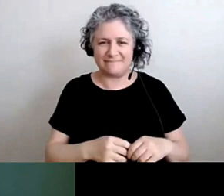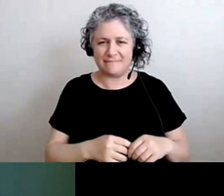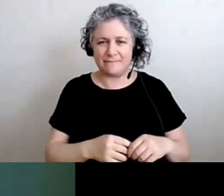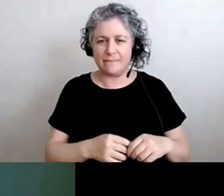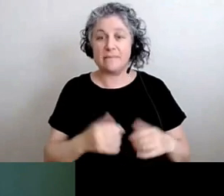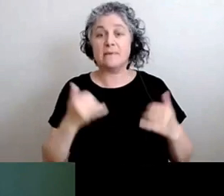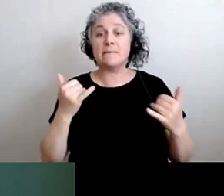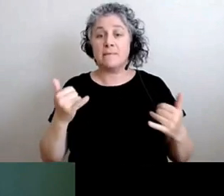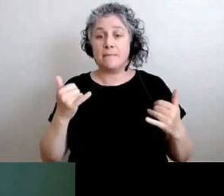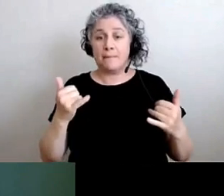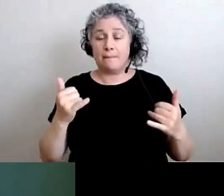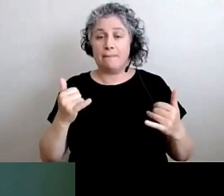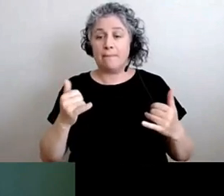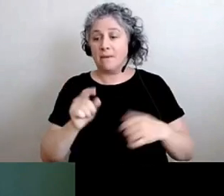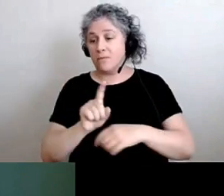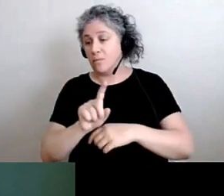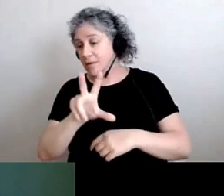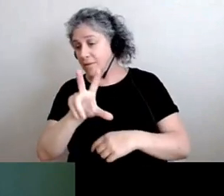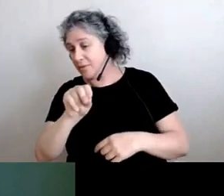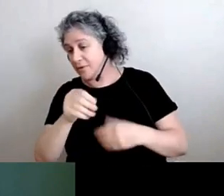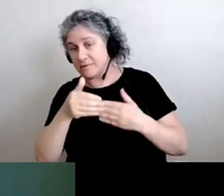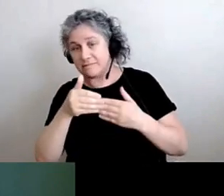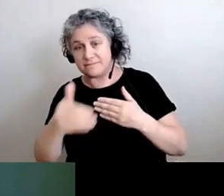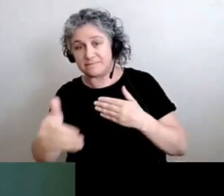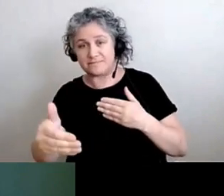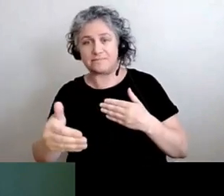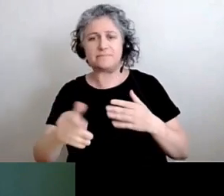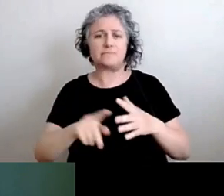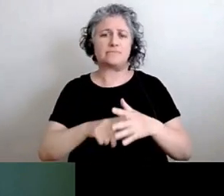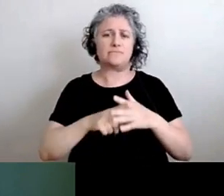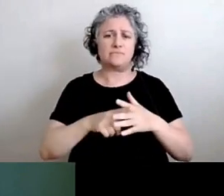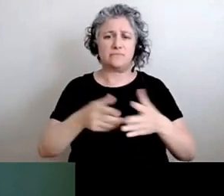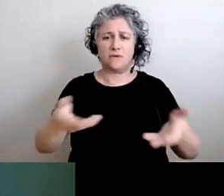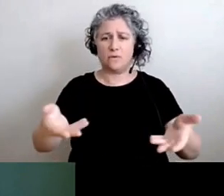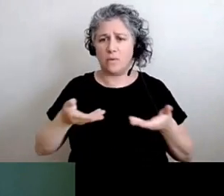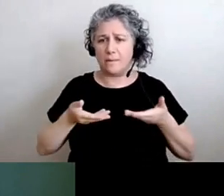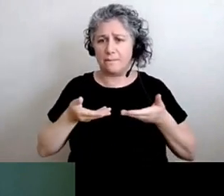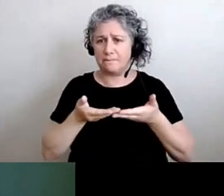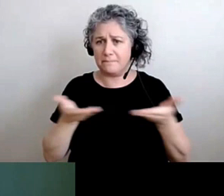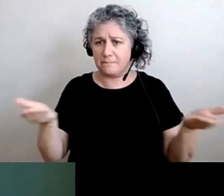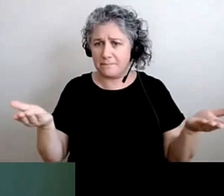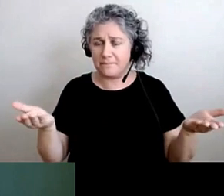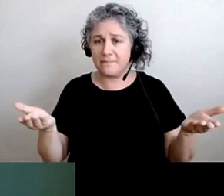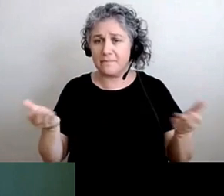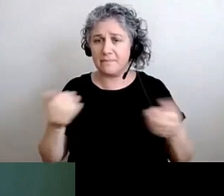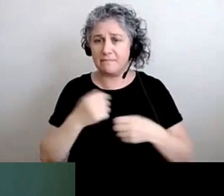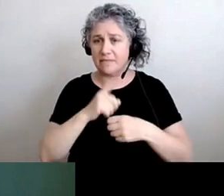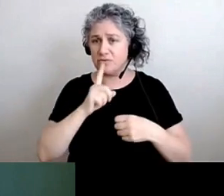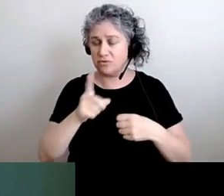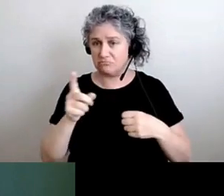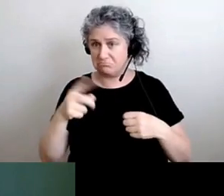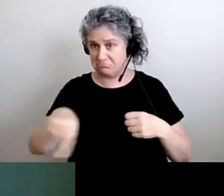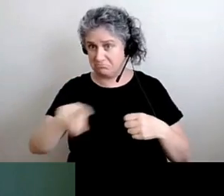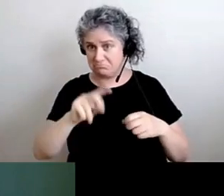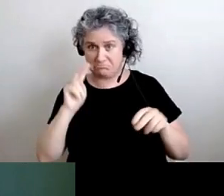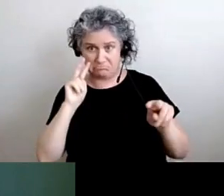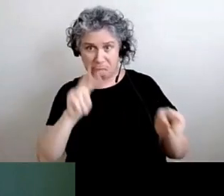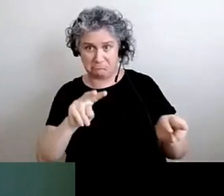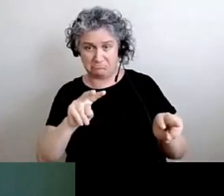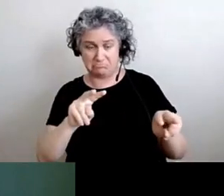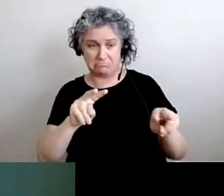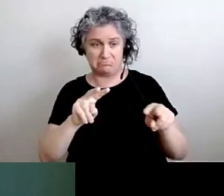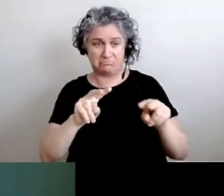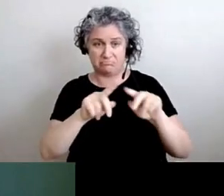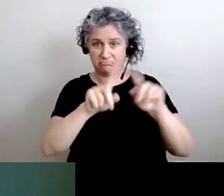now it is after 1:30. I'm going to start and welcome all of you. I want to make sure everybody can see the screen. We have our